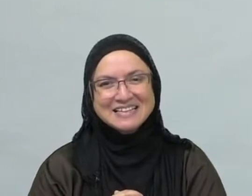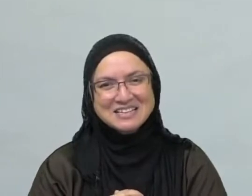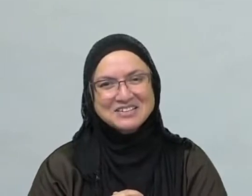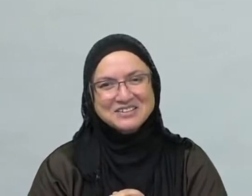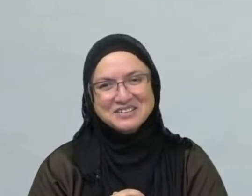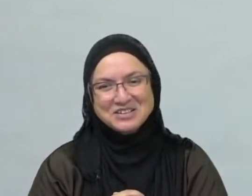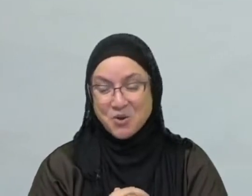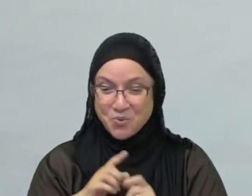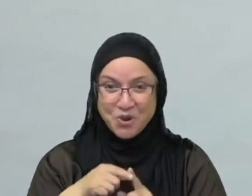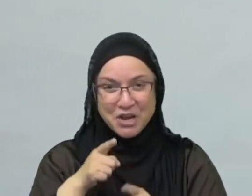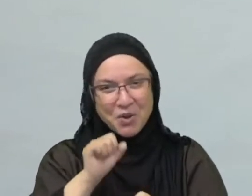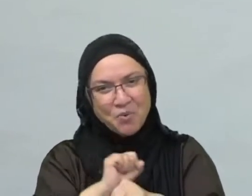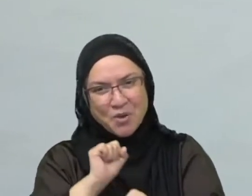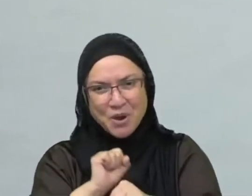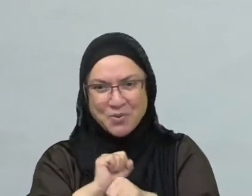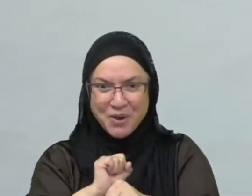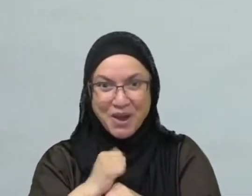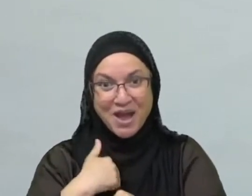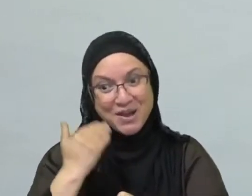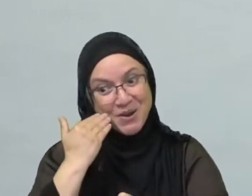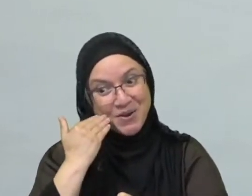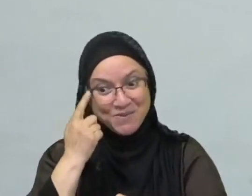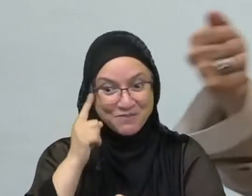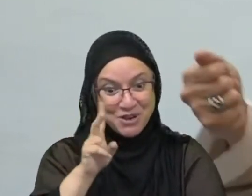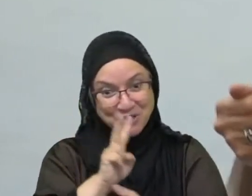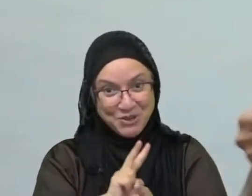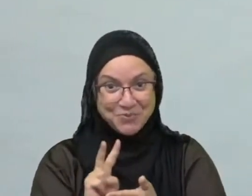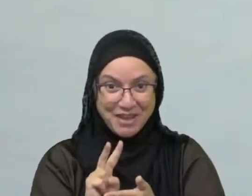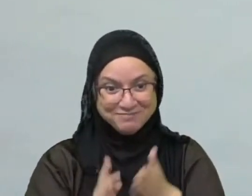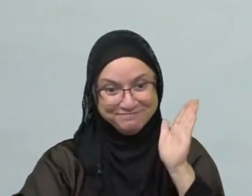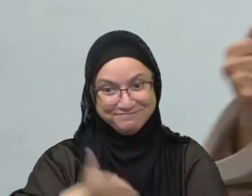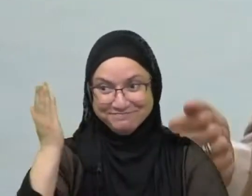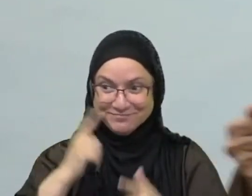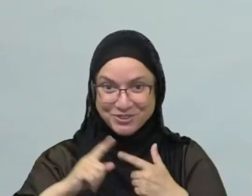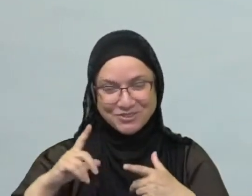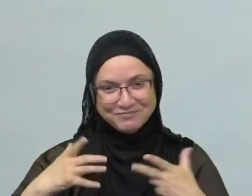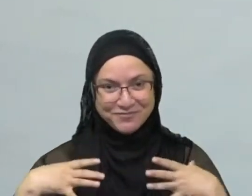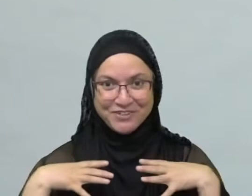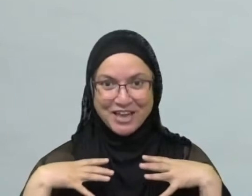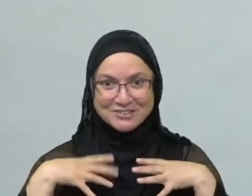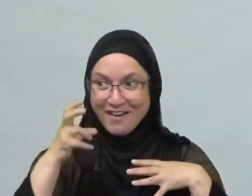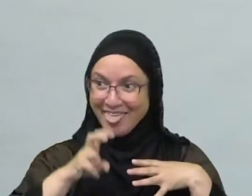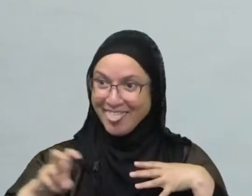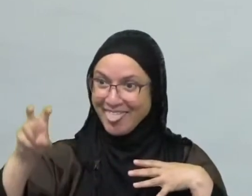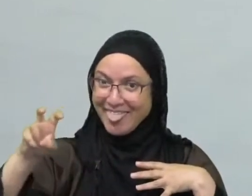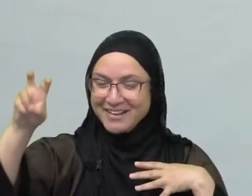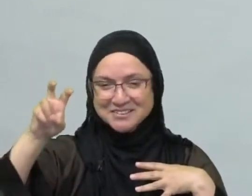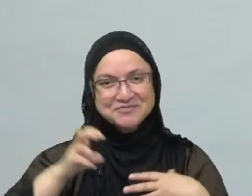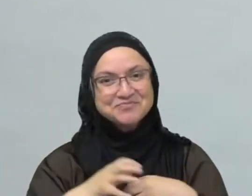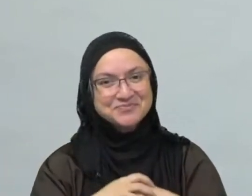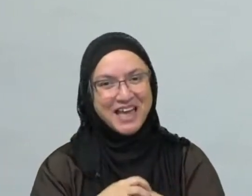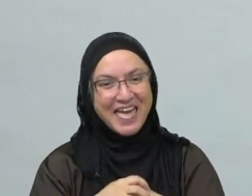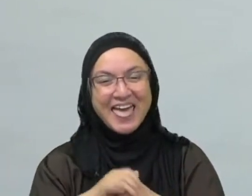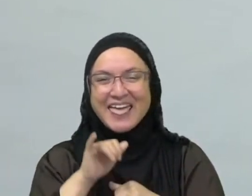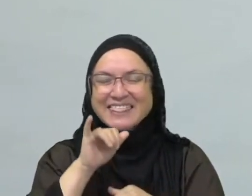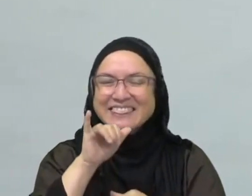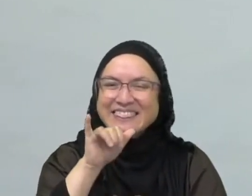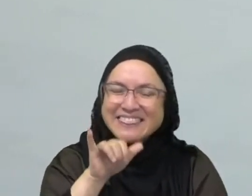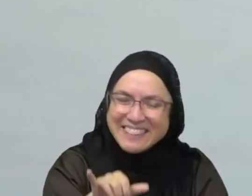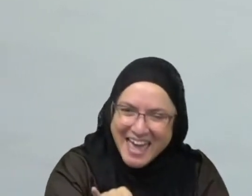I'm going to work really hard for the next few weeks because I know at the end I'm going to take this amazing vacation.